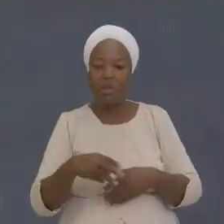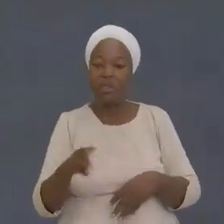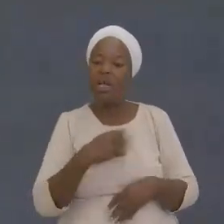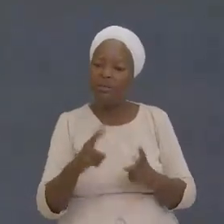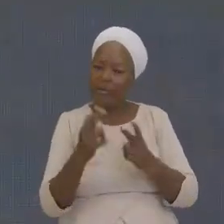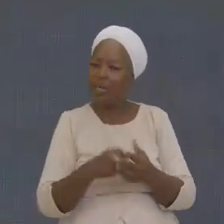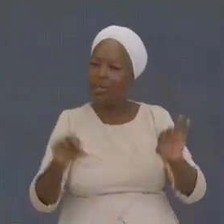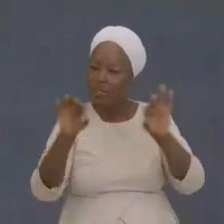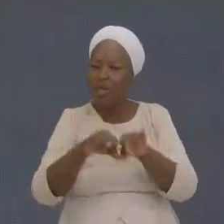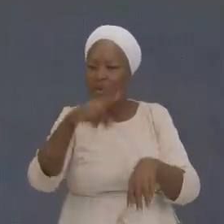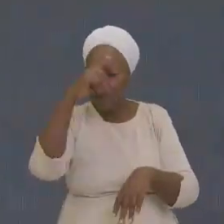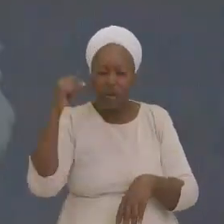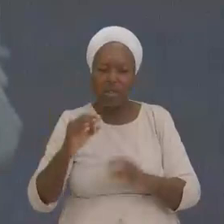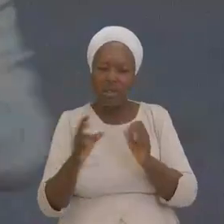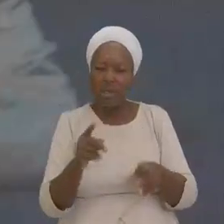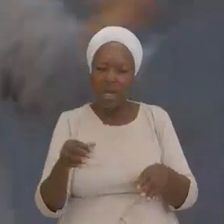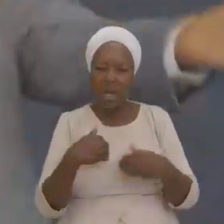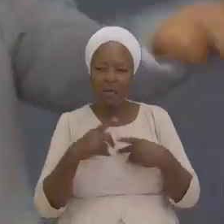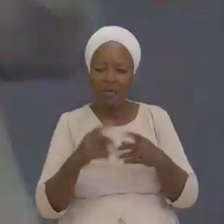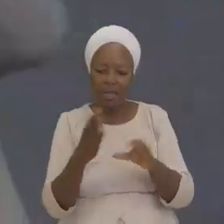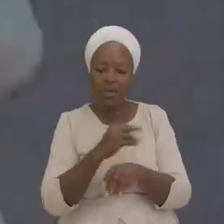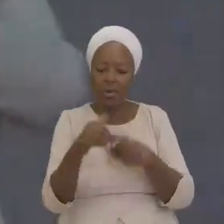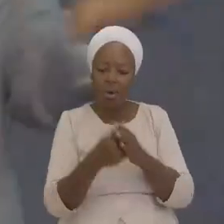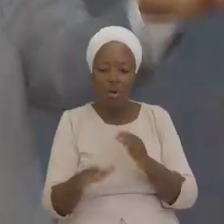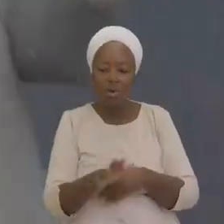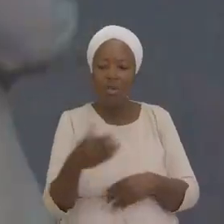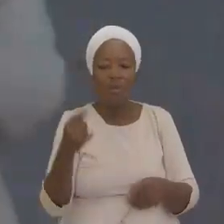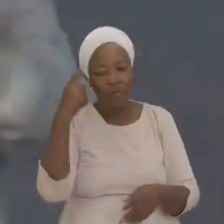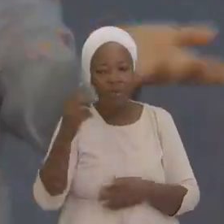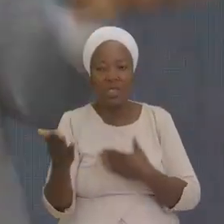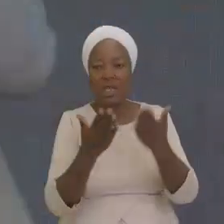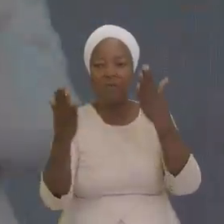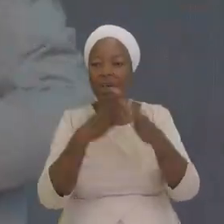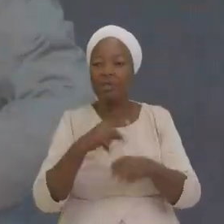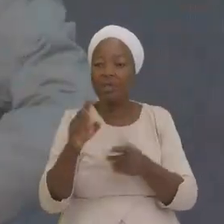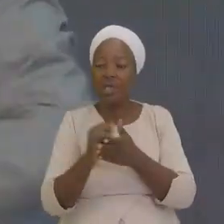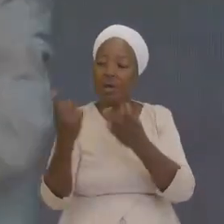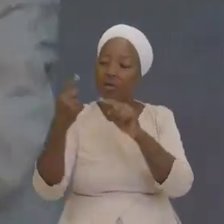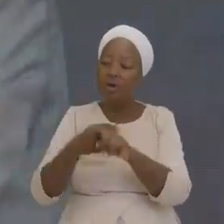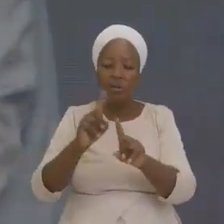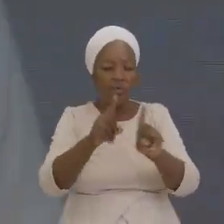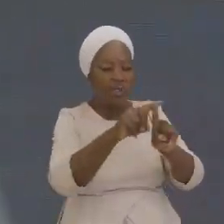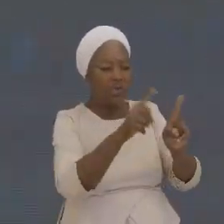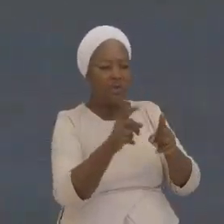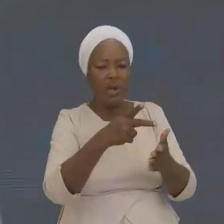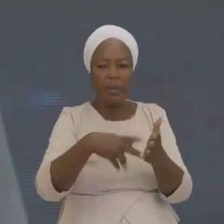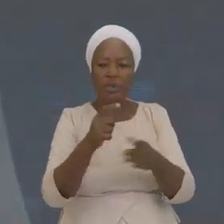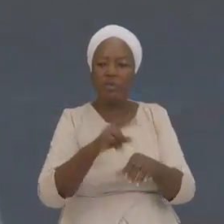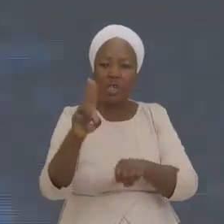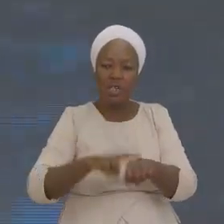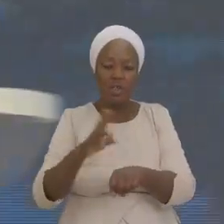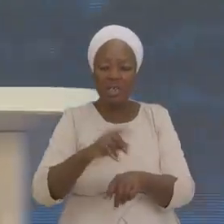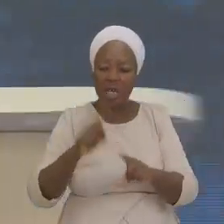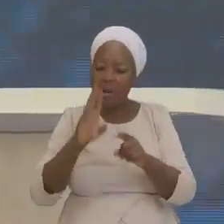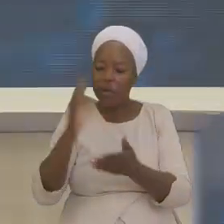were to take those things and sacrifice. Those who are coming from different parts of the nation, they couldn't be bringing all